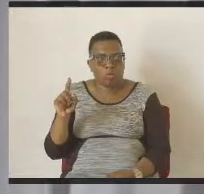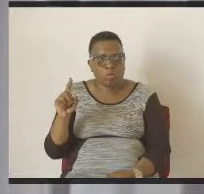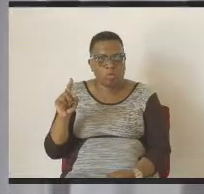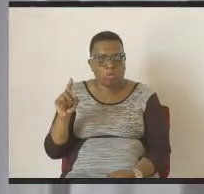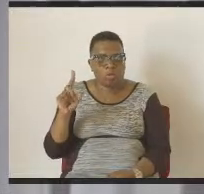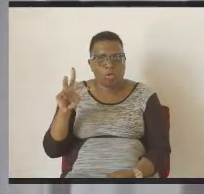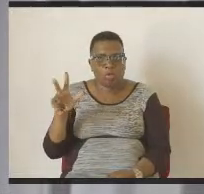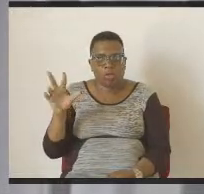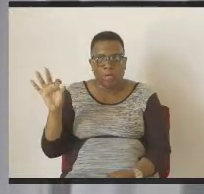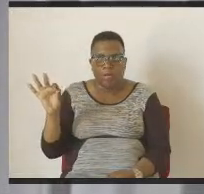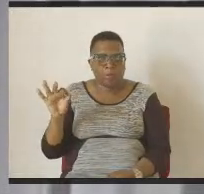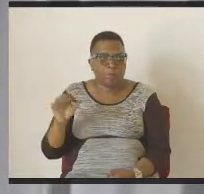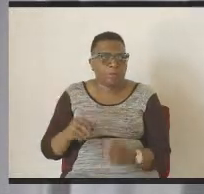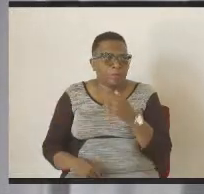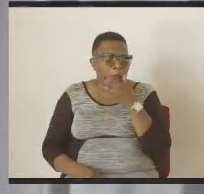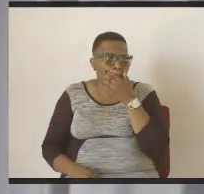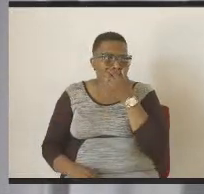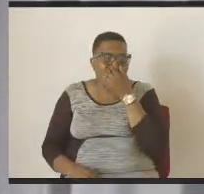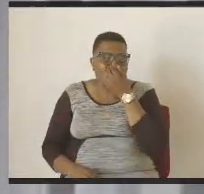39.